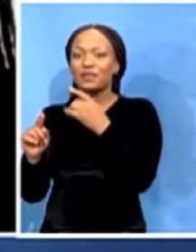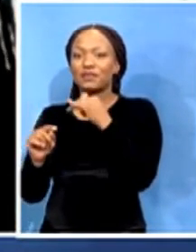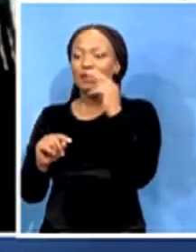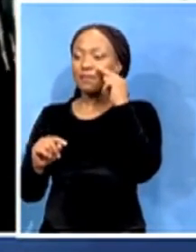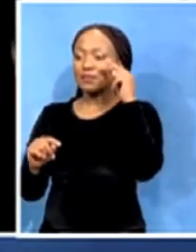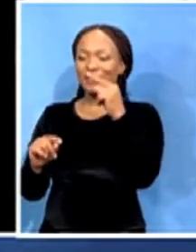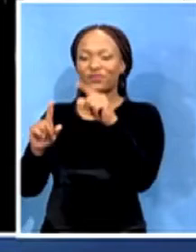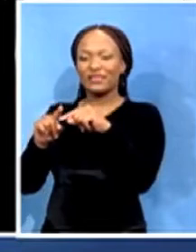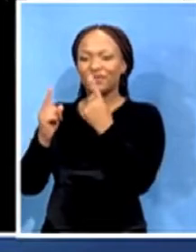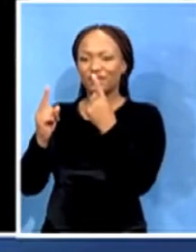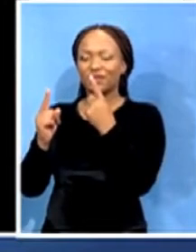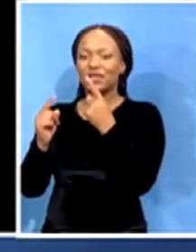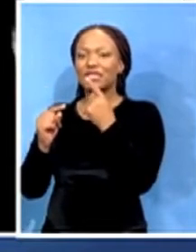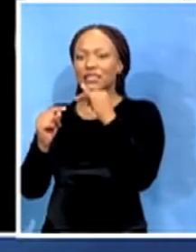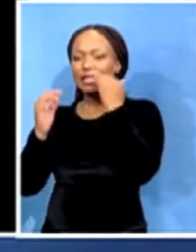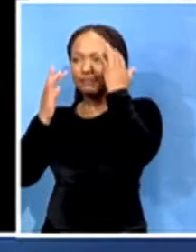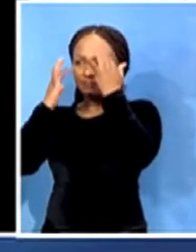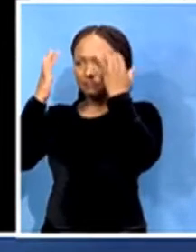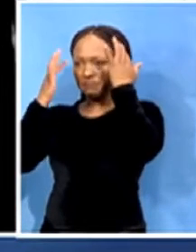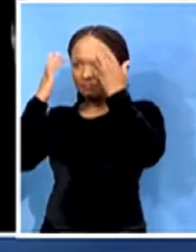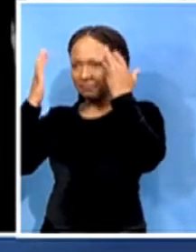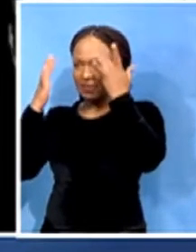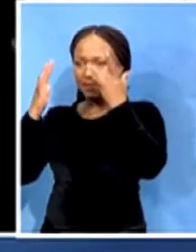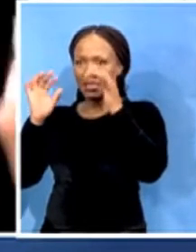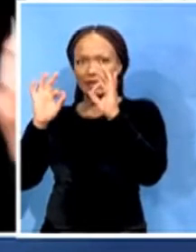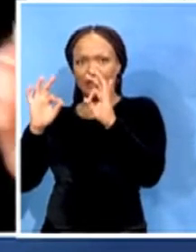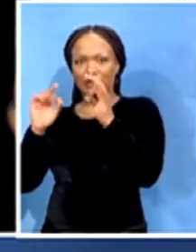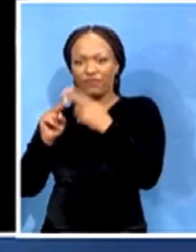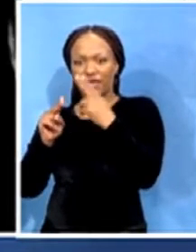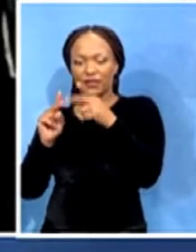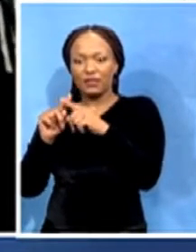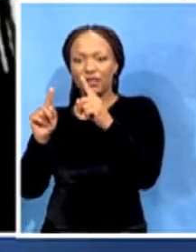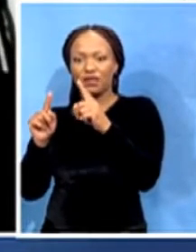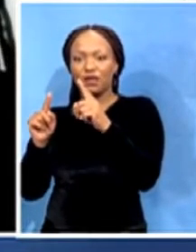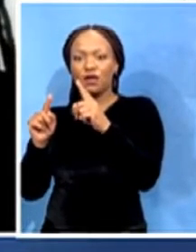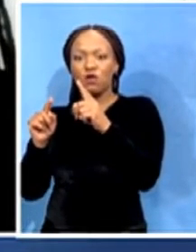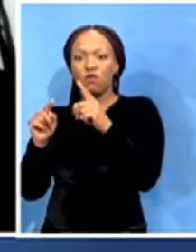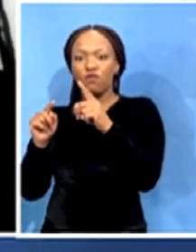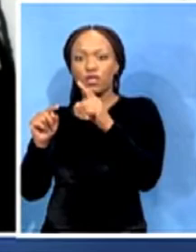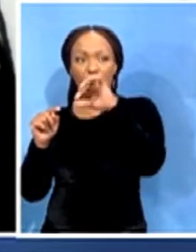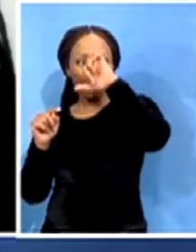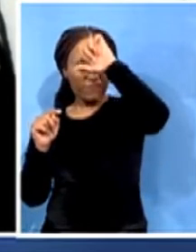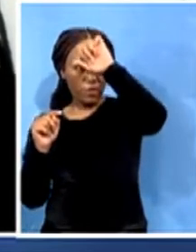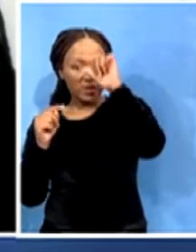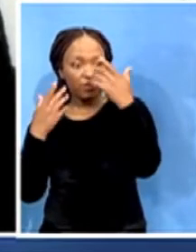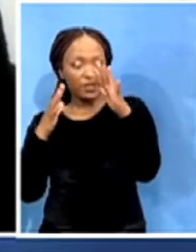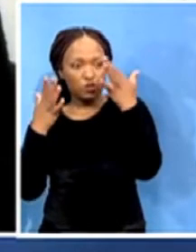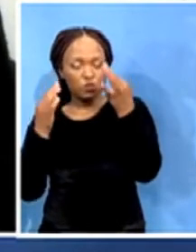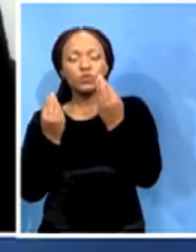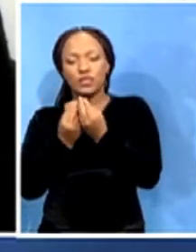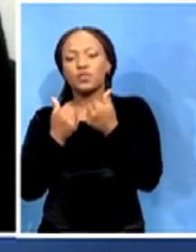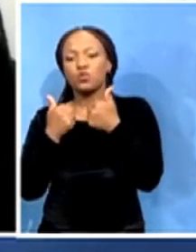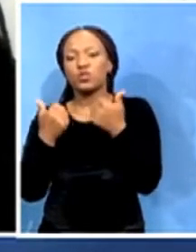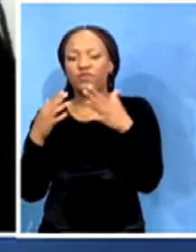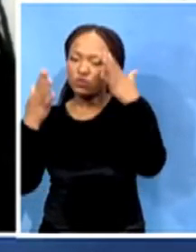it. I don't think those people were fools who made that decision. There was something good there. Yeah, no, thank you very much indeed for bringing it to the fore.